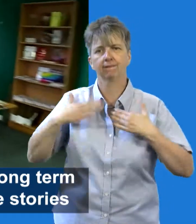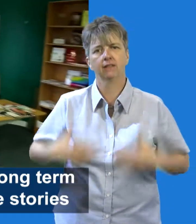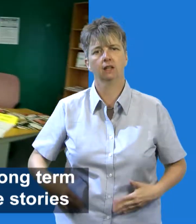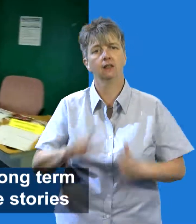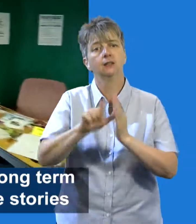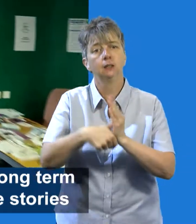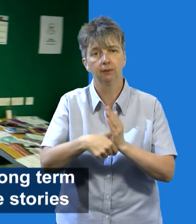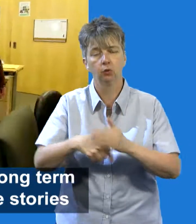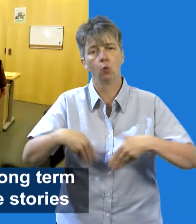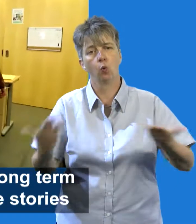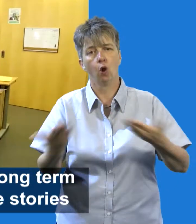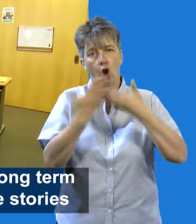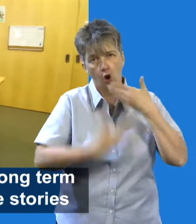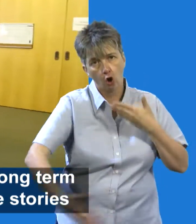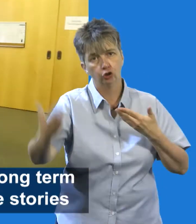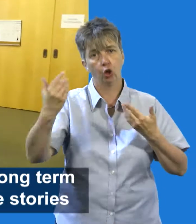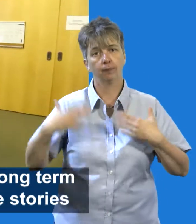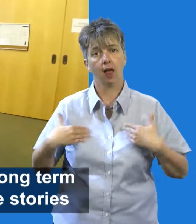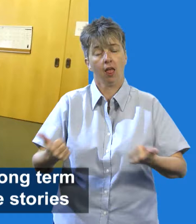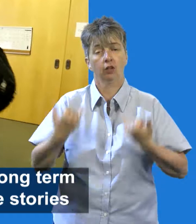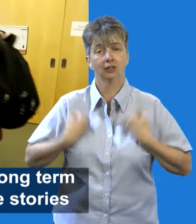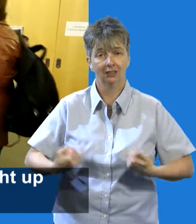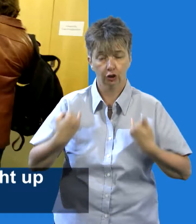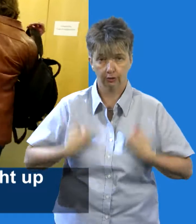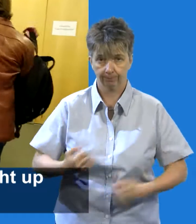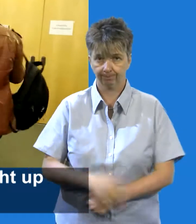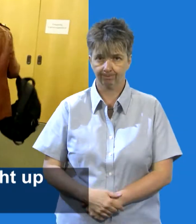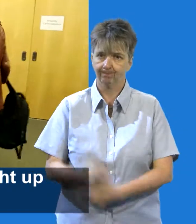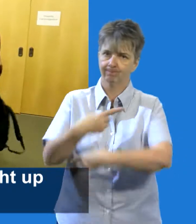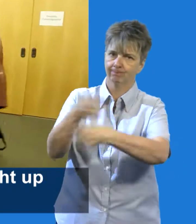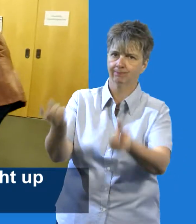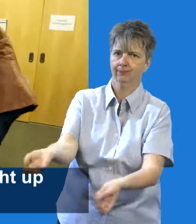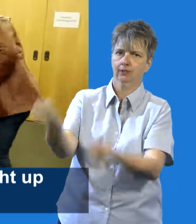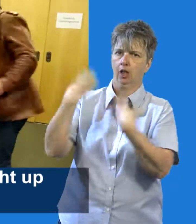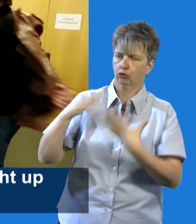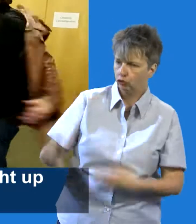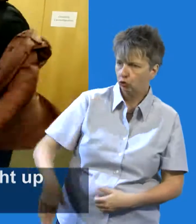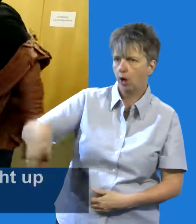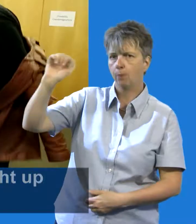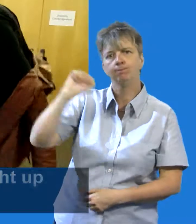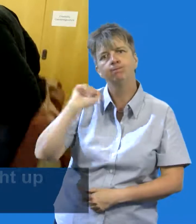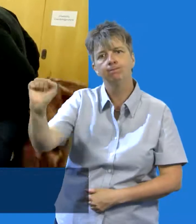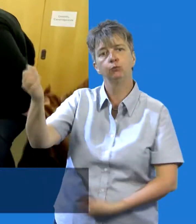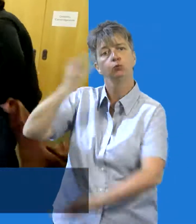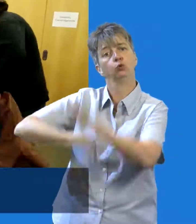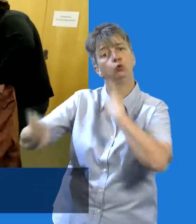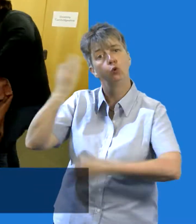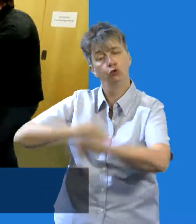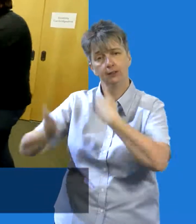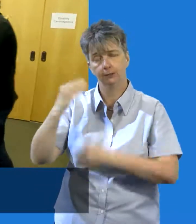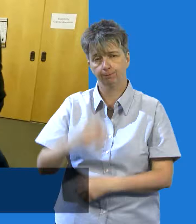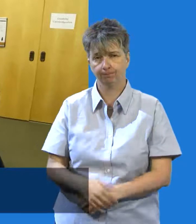or long-term health conditions about their life stories from when they were born right up until the present day.